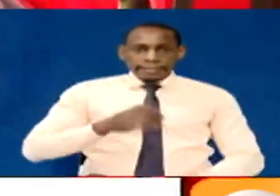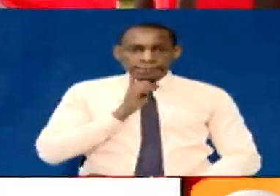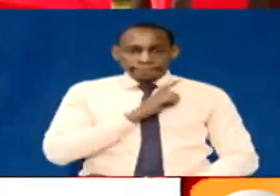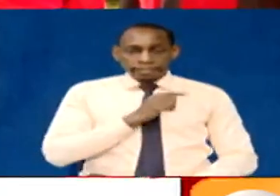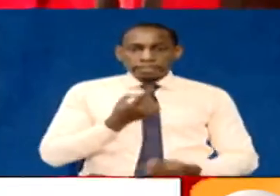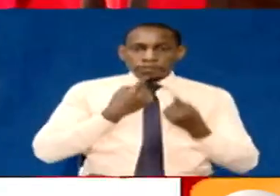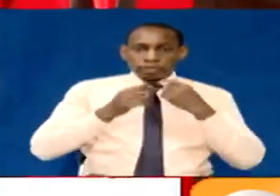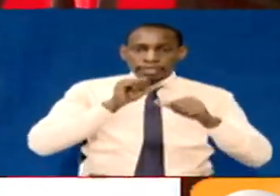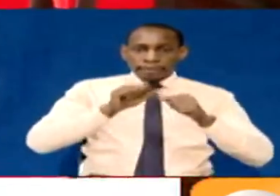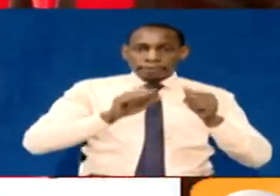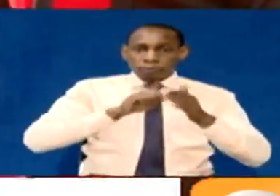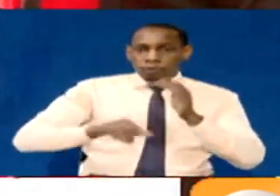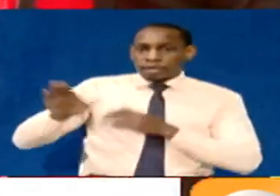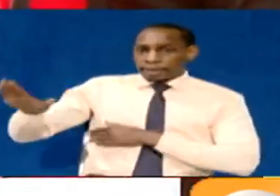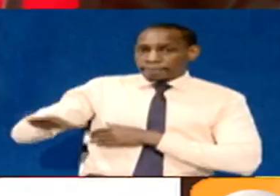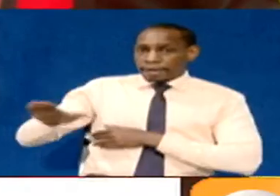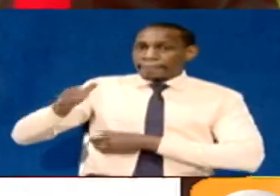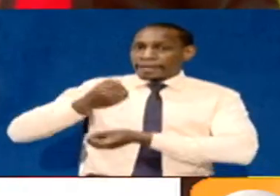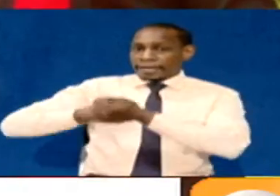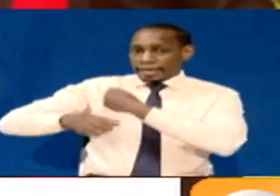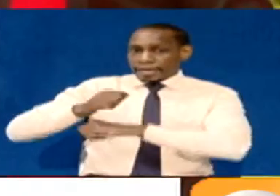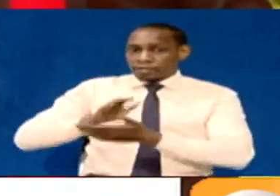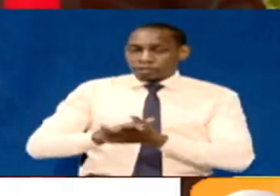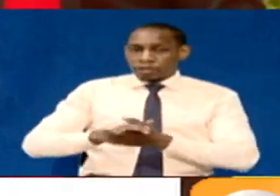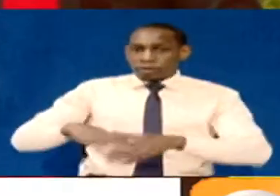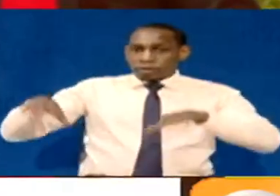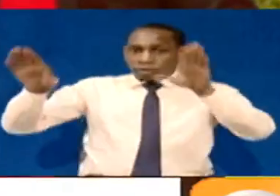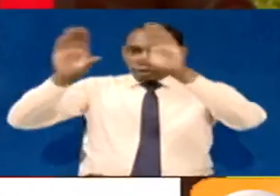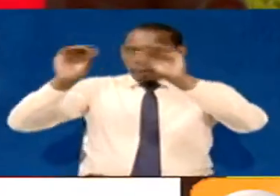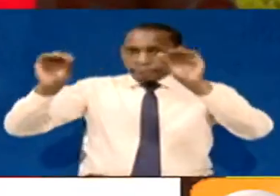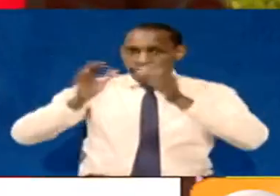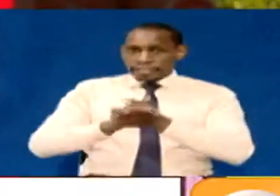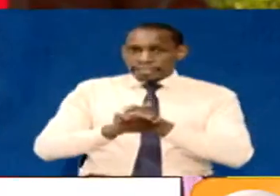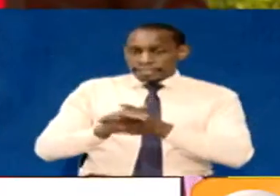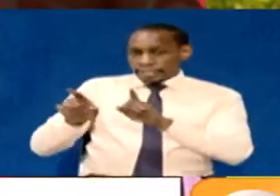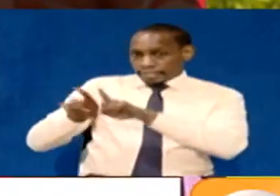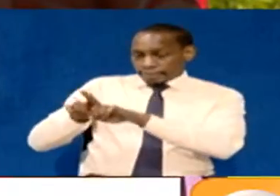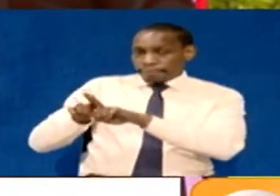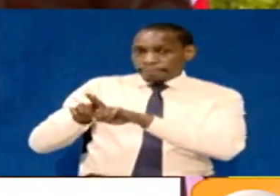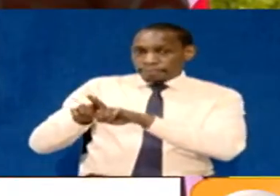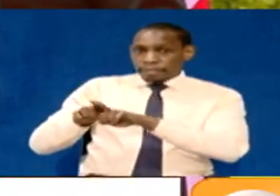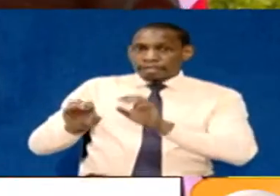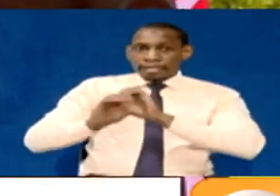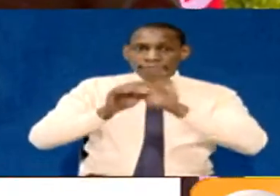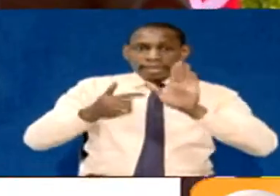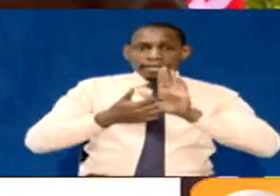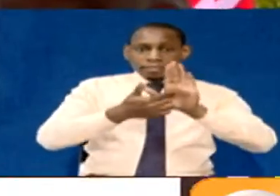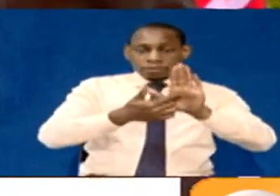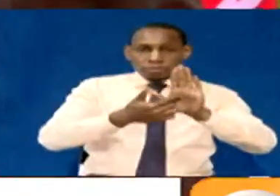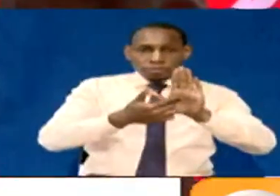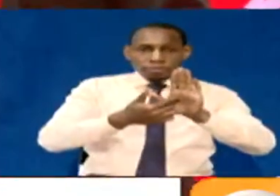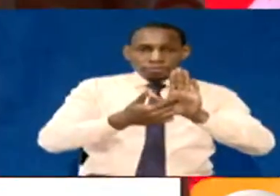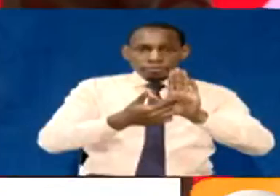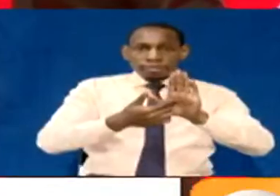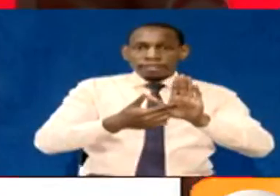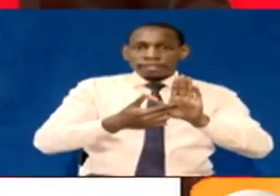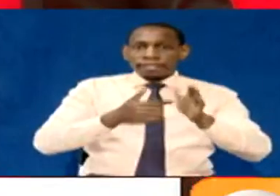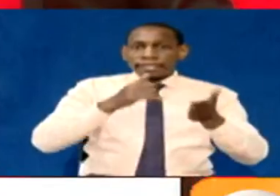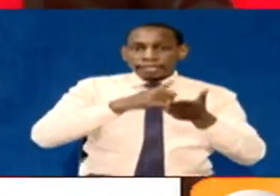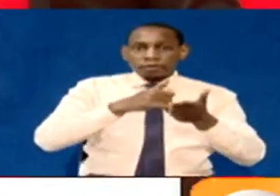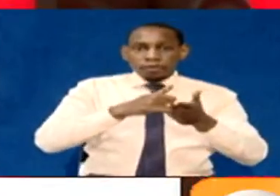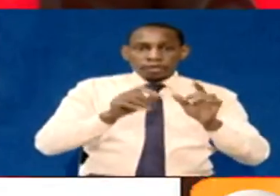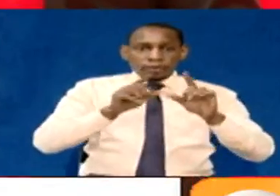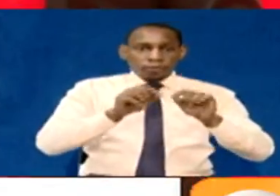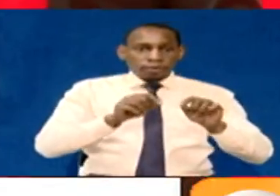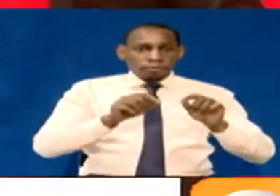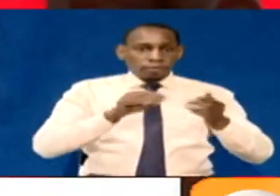talking about what Parliament should do to a president such as this. And it clearly tells, I think, all out, including that